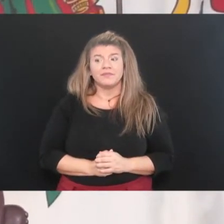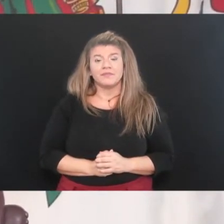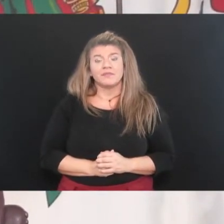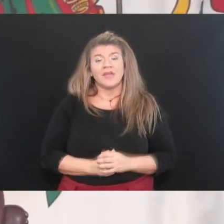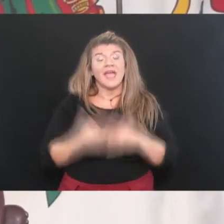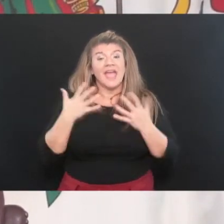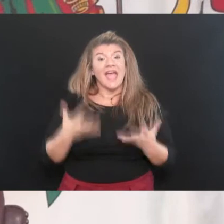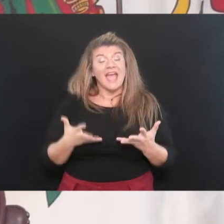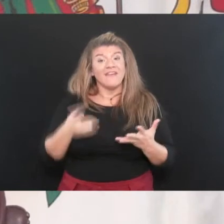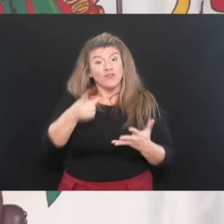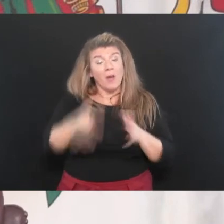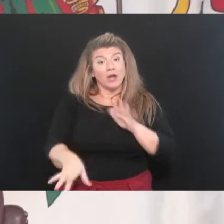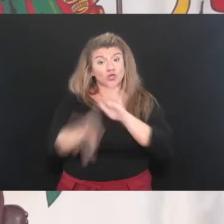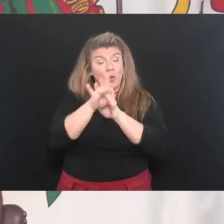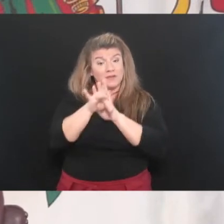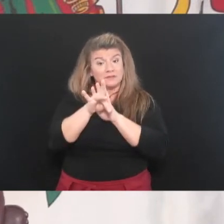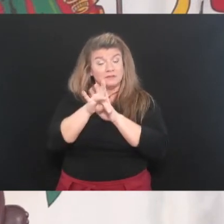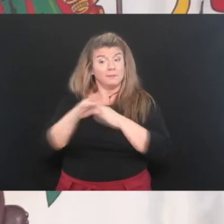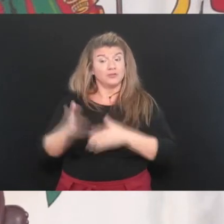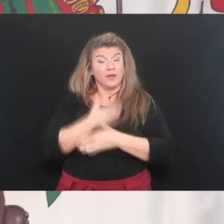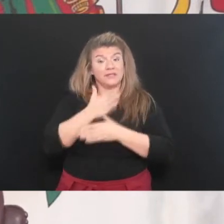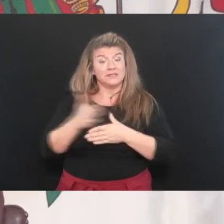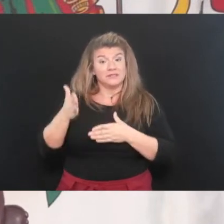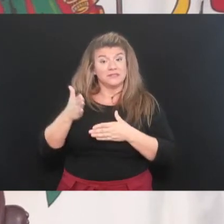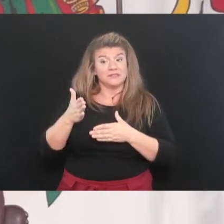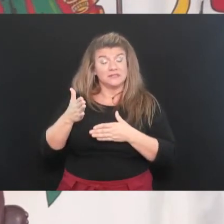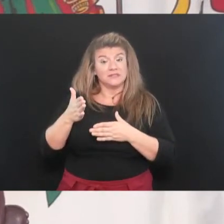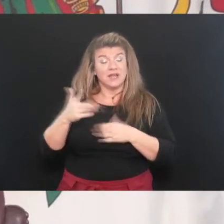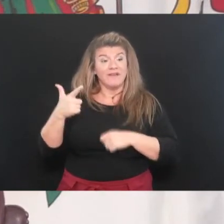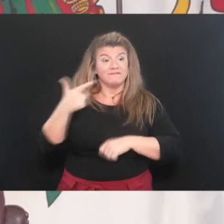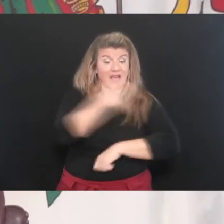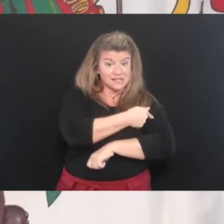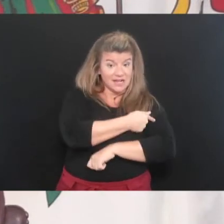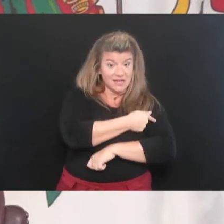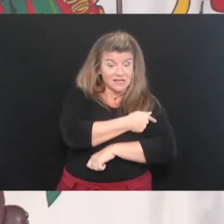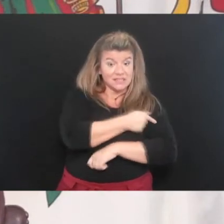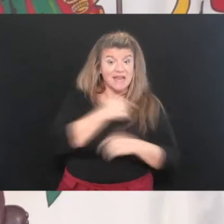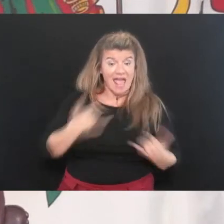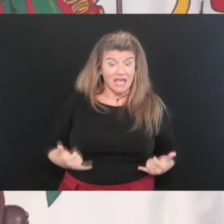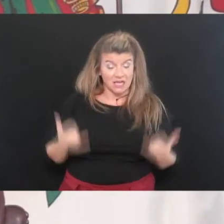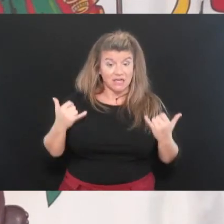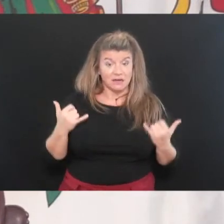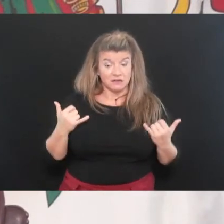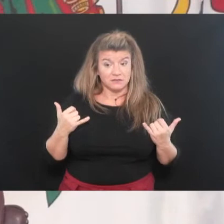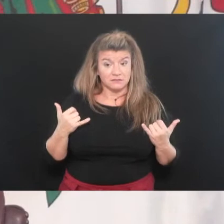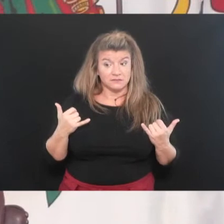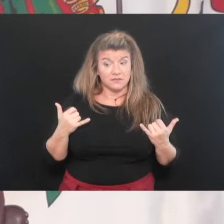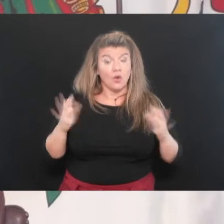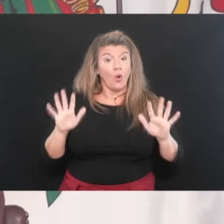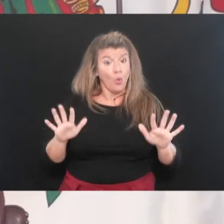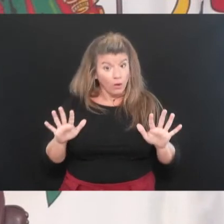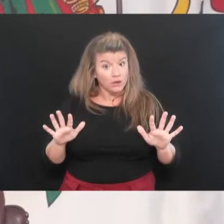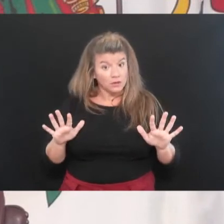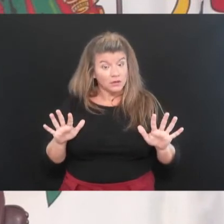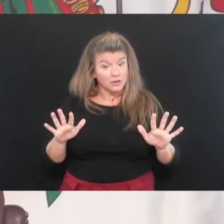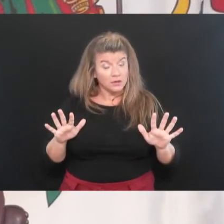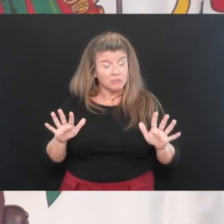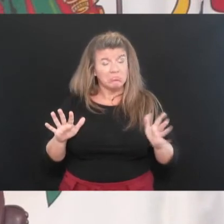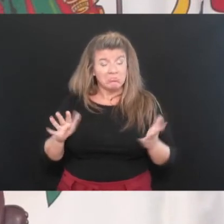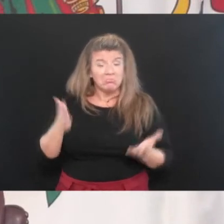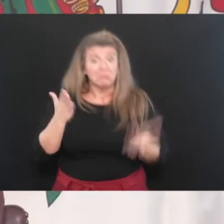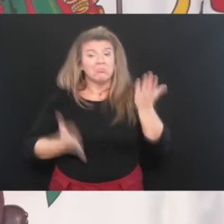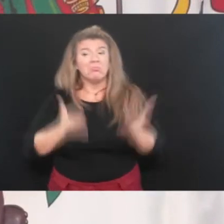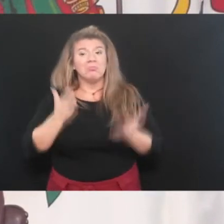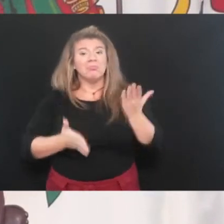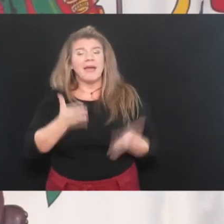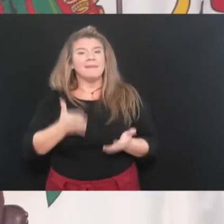If you had the choice between getting vaccinated today or maybe your